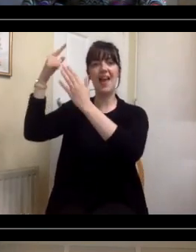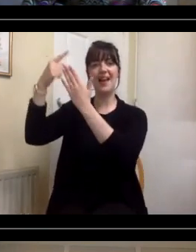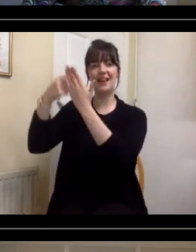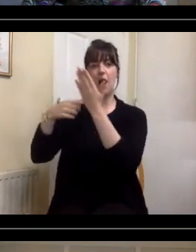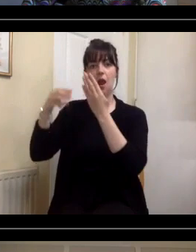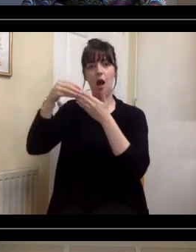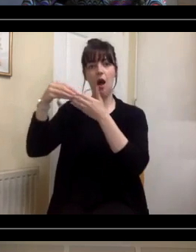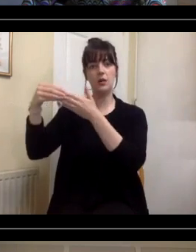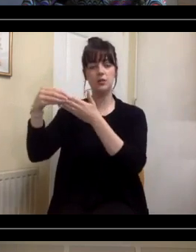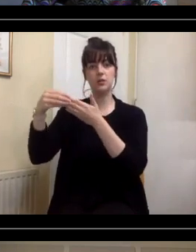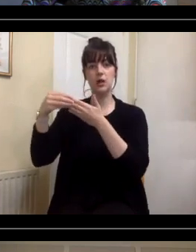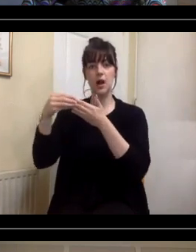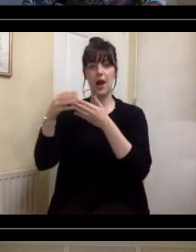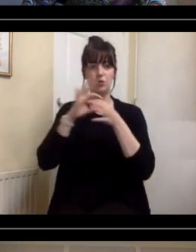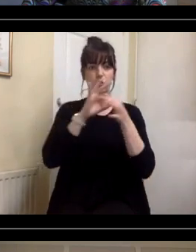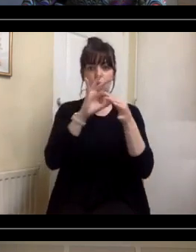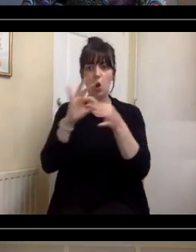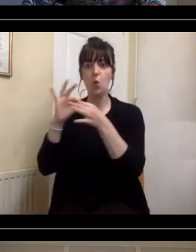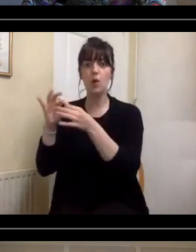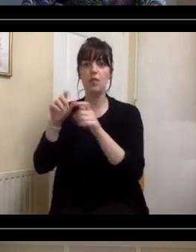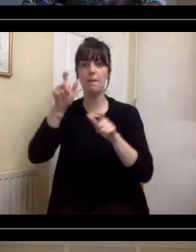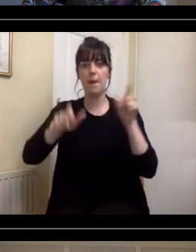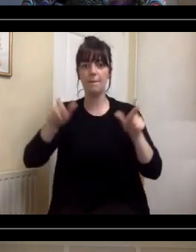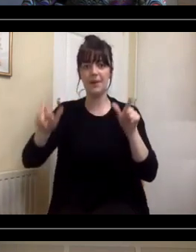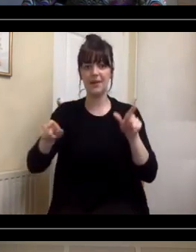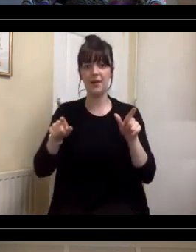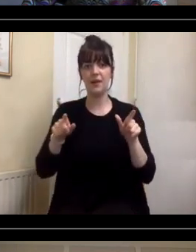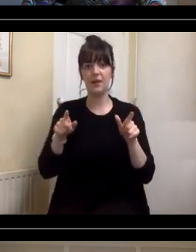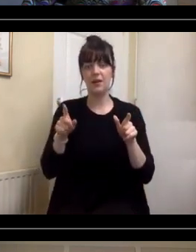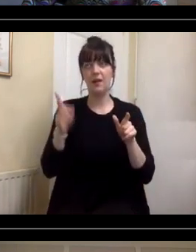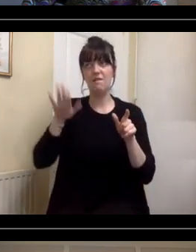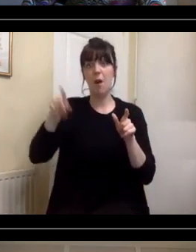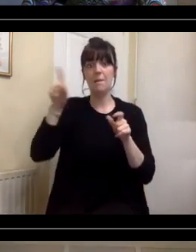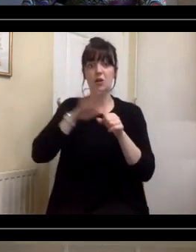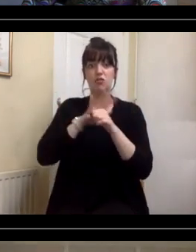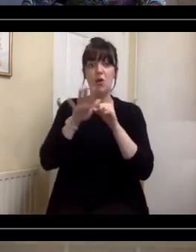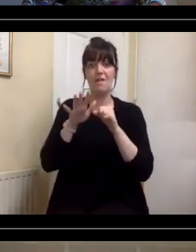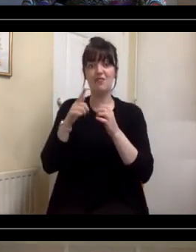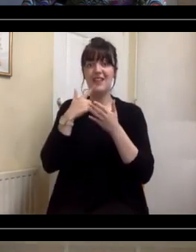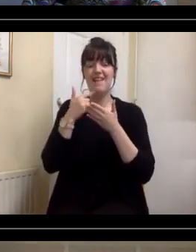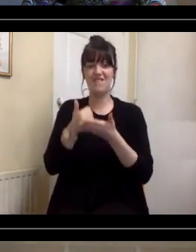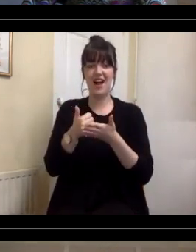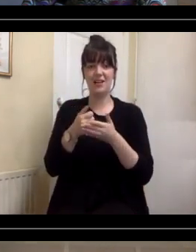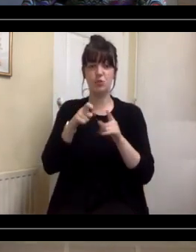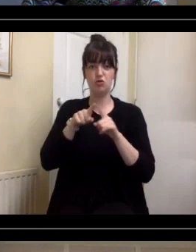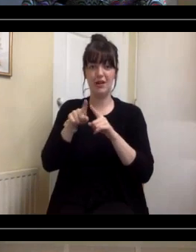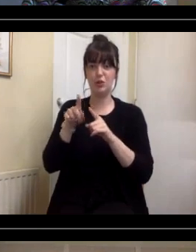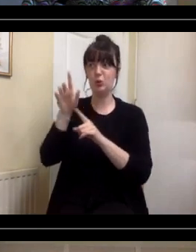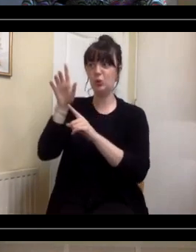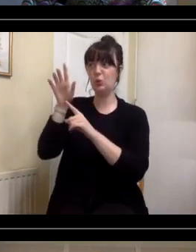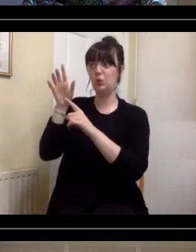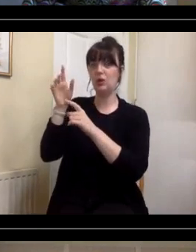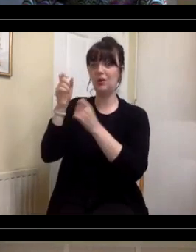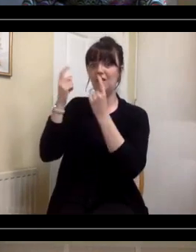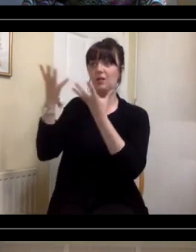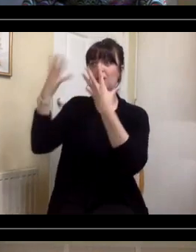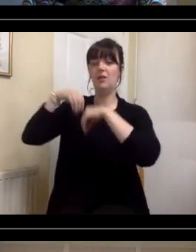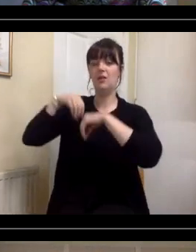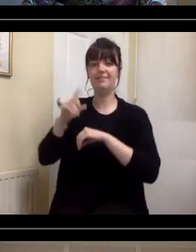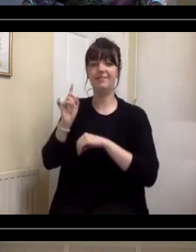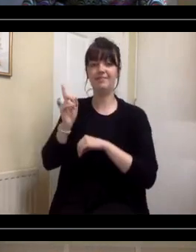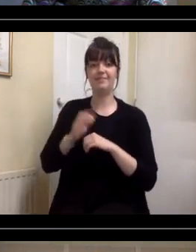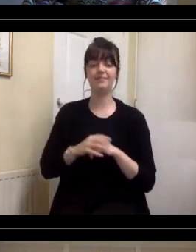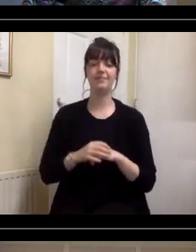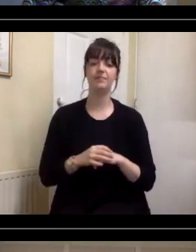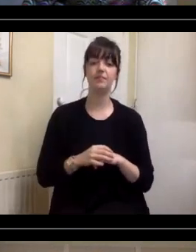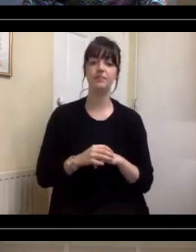and carry out consultations like this in a COVID world. This guidance has been emerging gradually over the time that